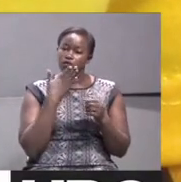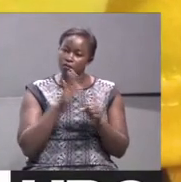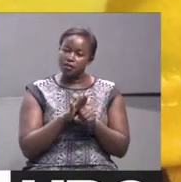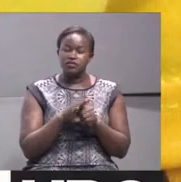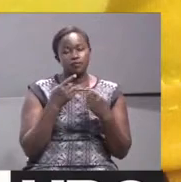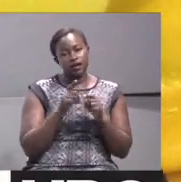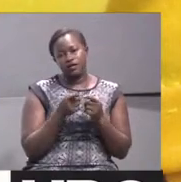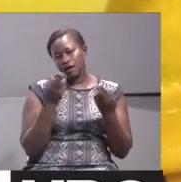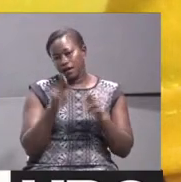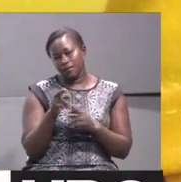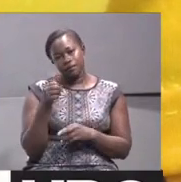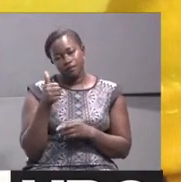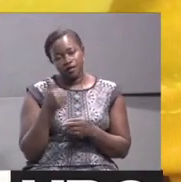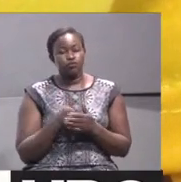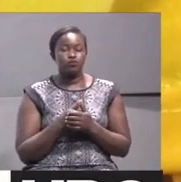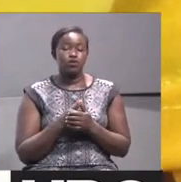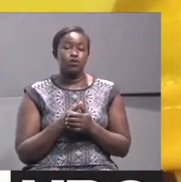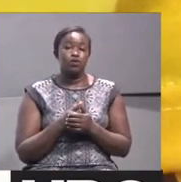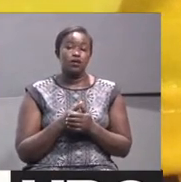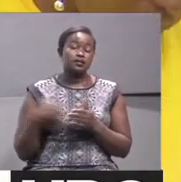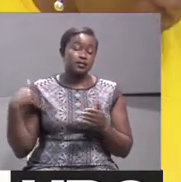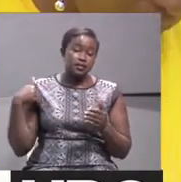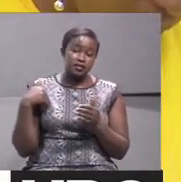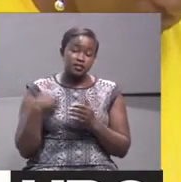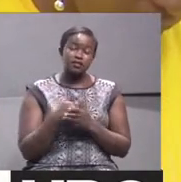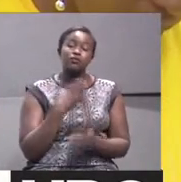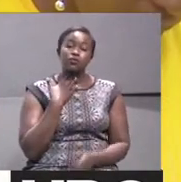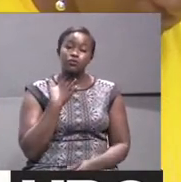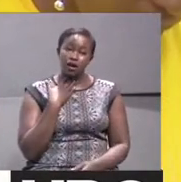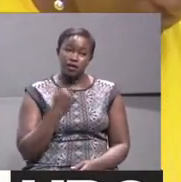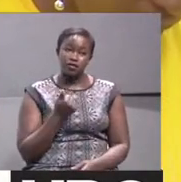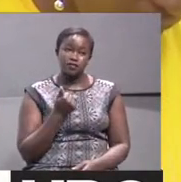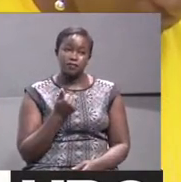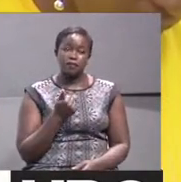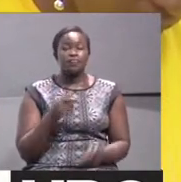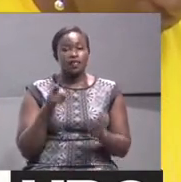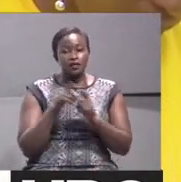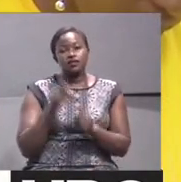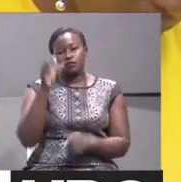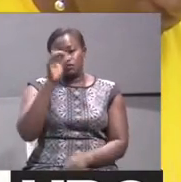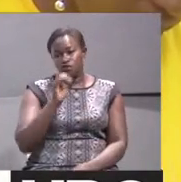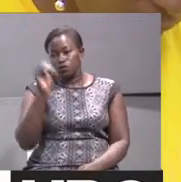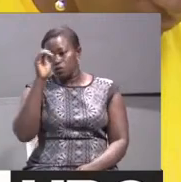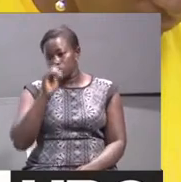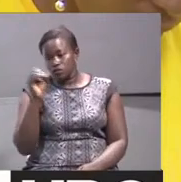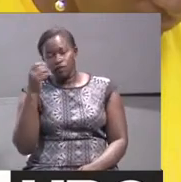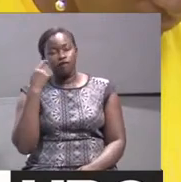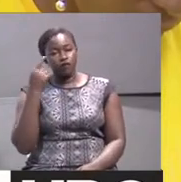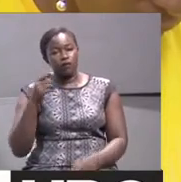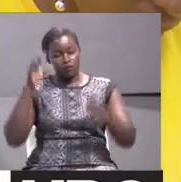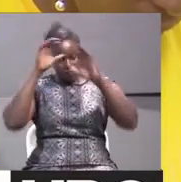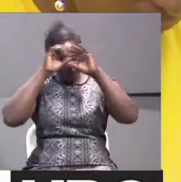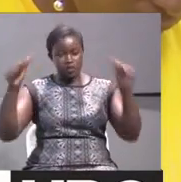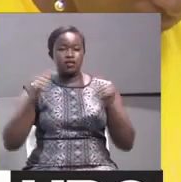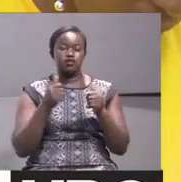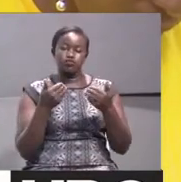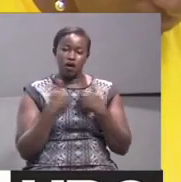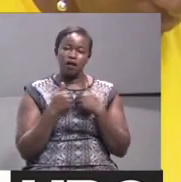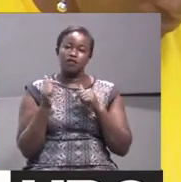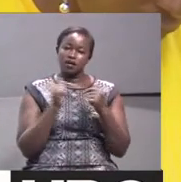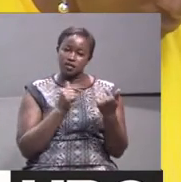hasn't yet. We have always wanted and looked for the president to have a discussion with